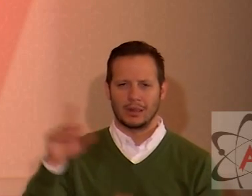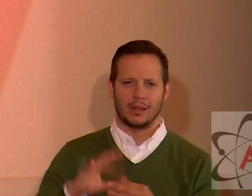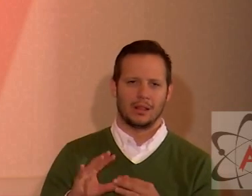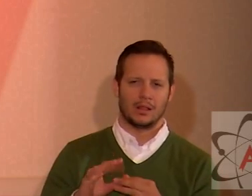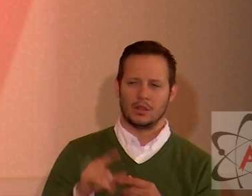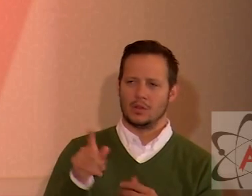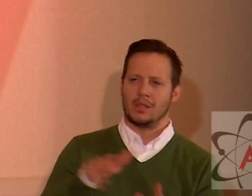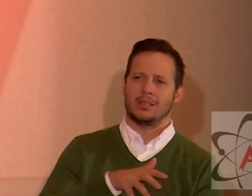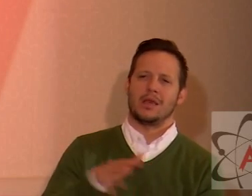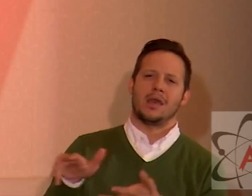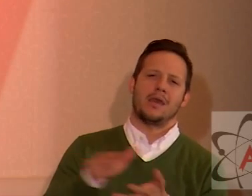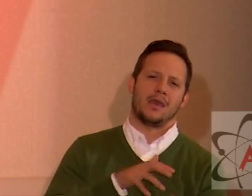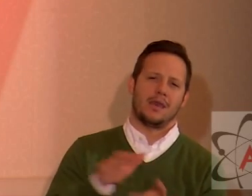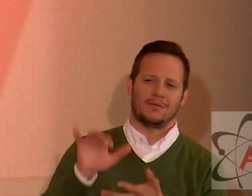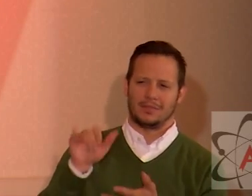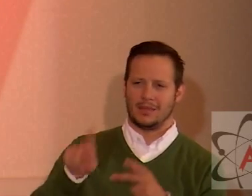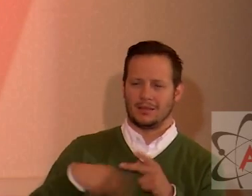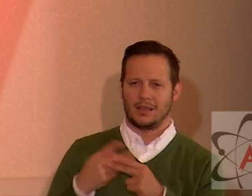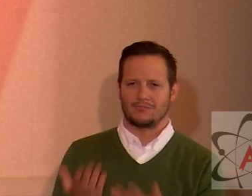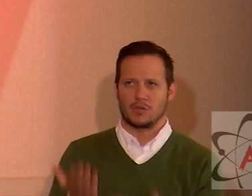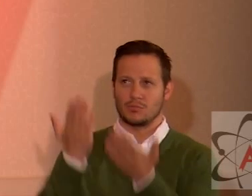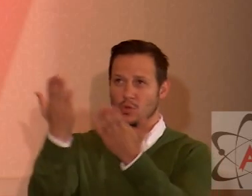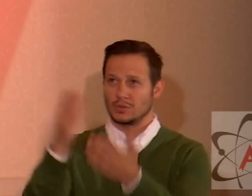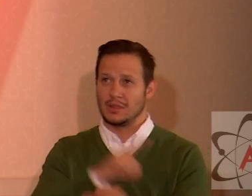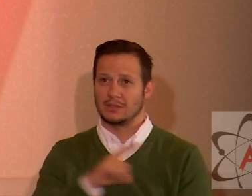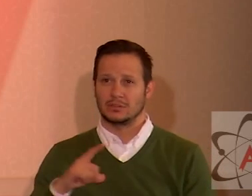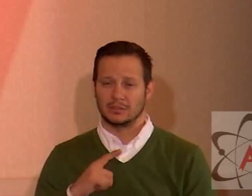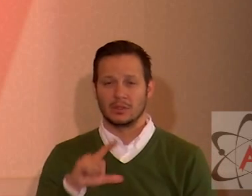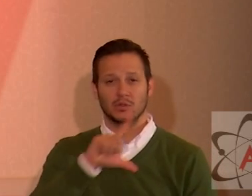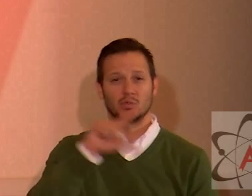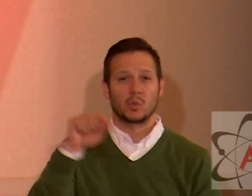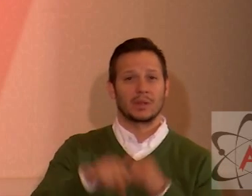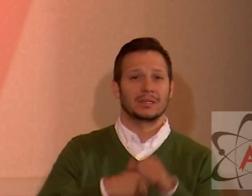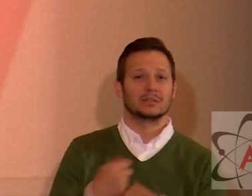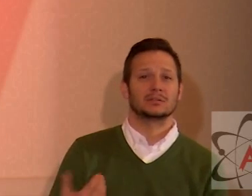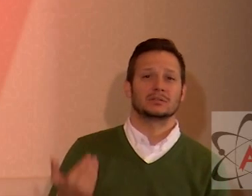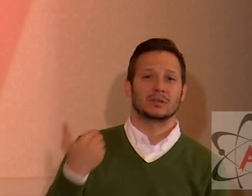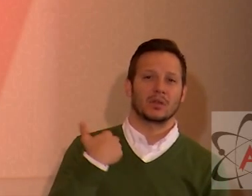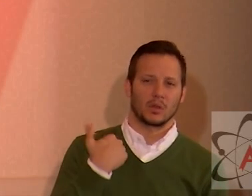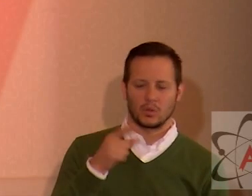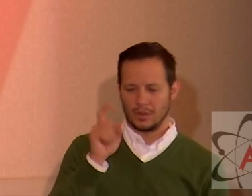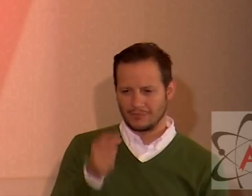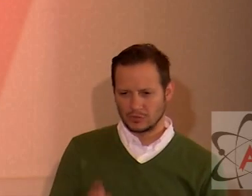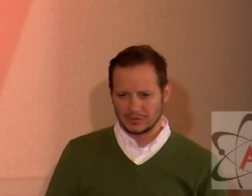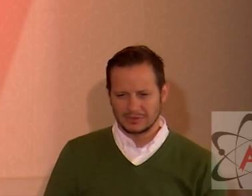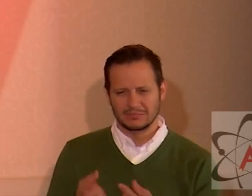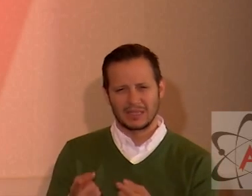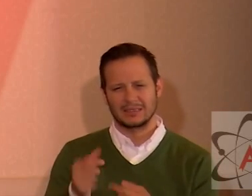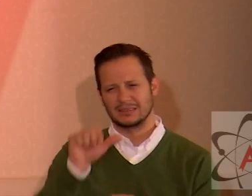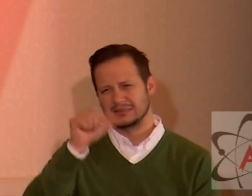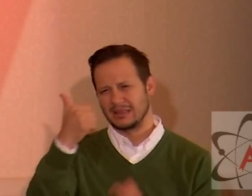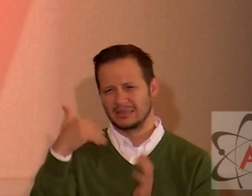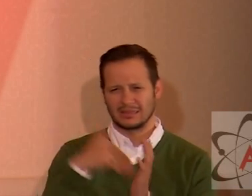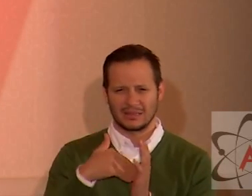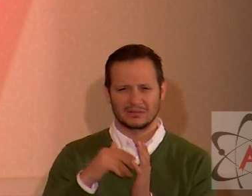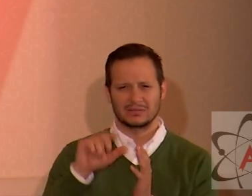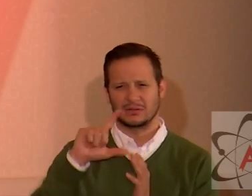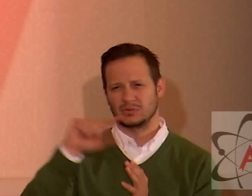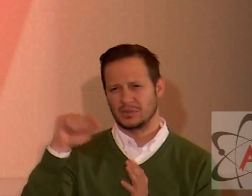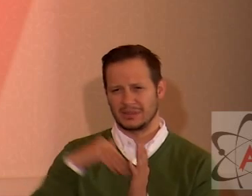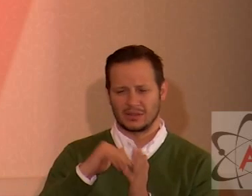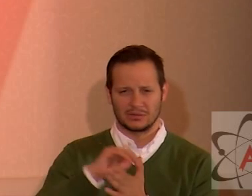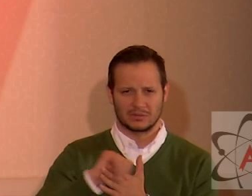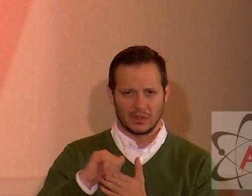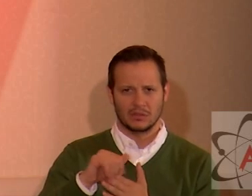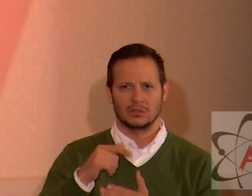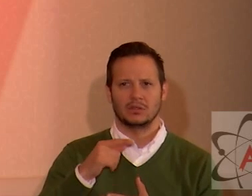like that off the legislative table. 20 years ago, we would have had to spend tens of thousands of dollars to fight it. We're making a